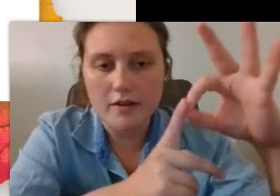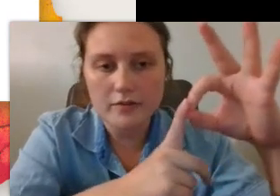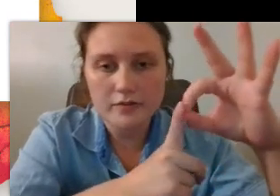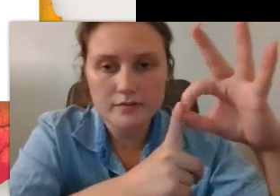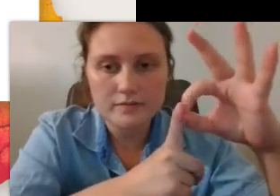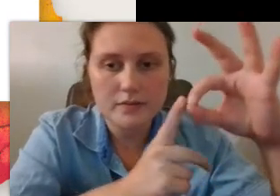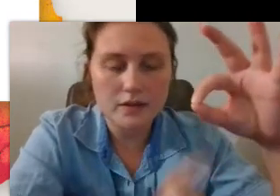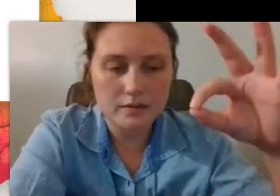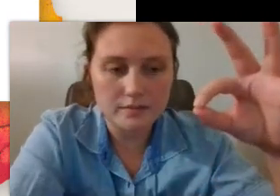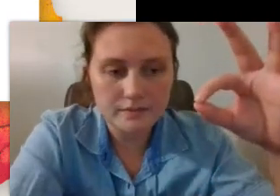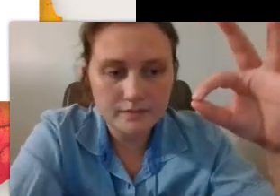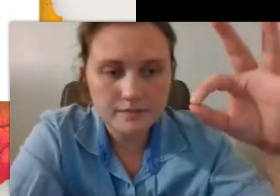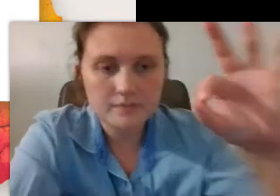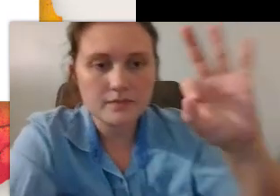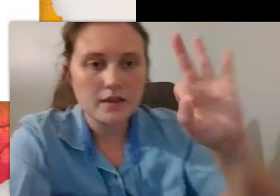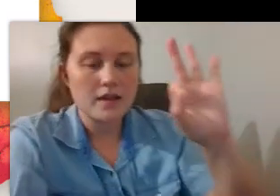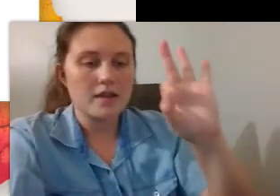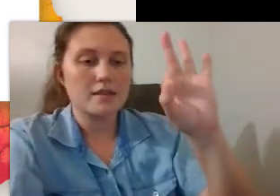the letter F.